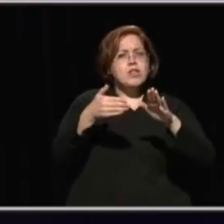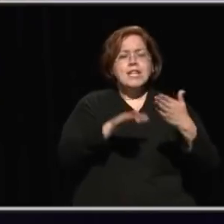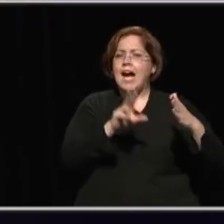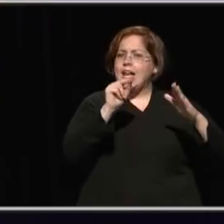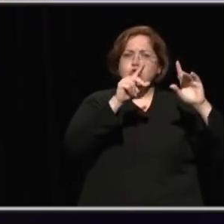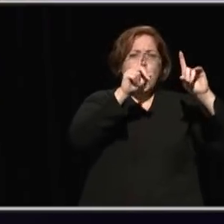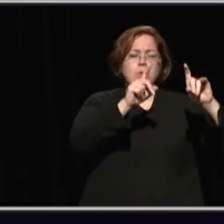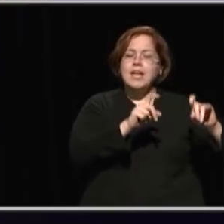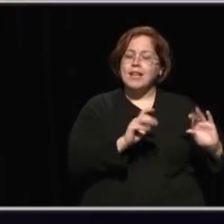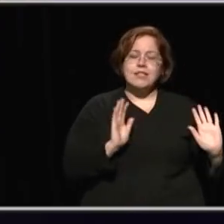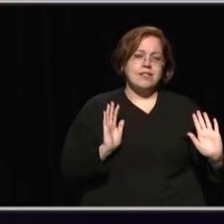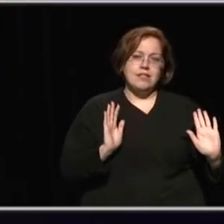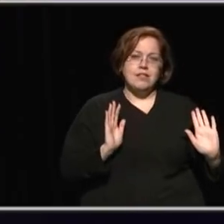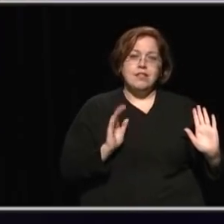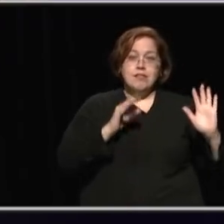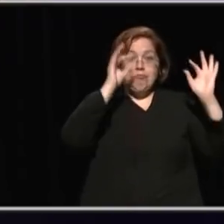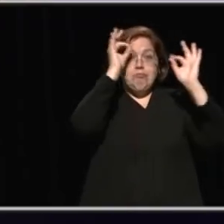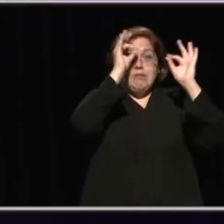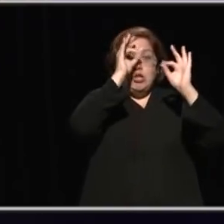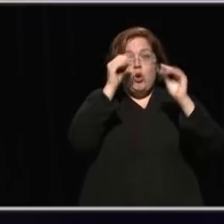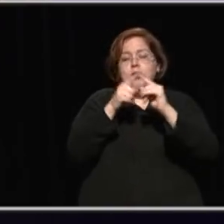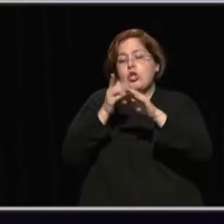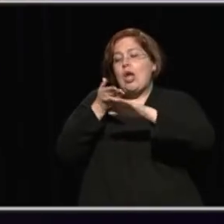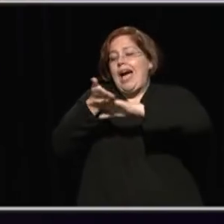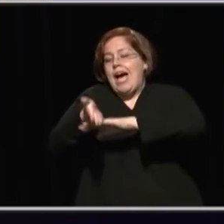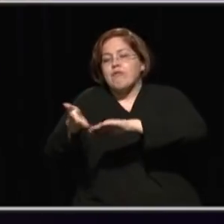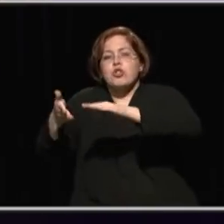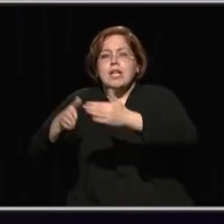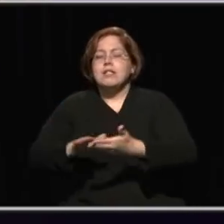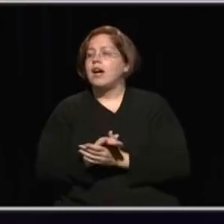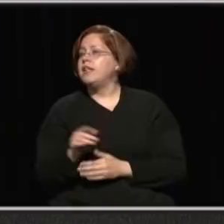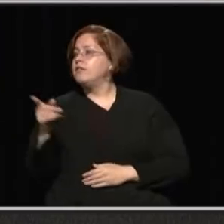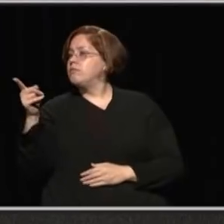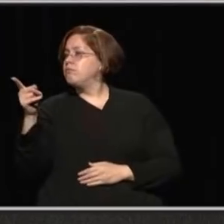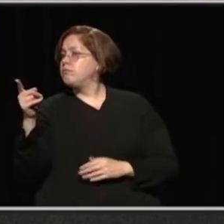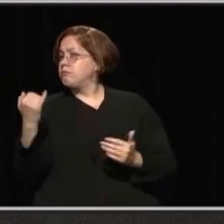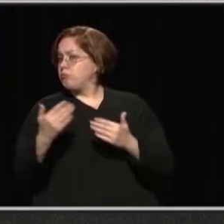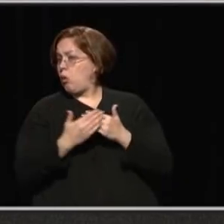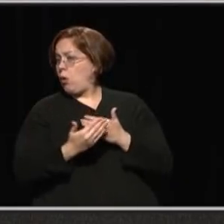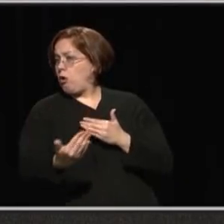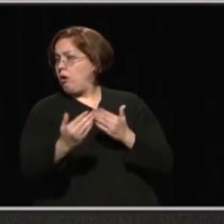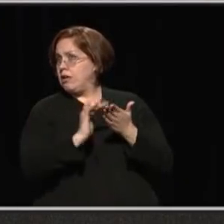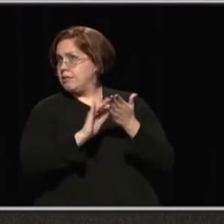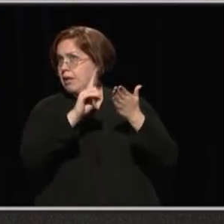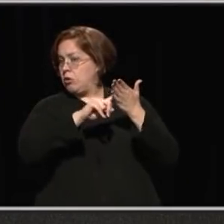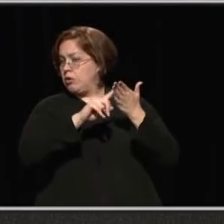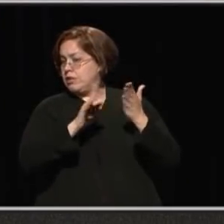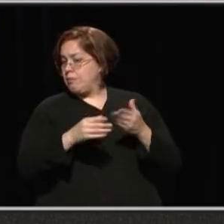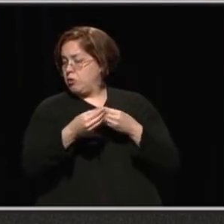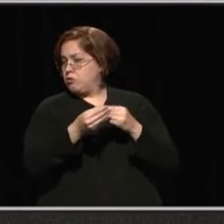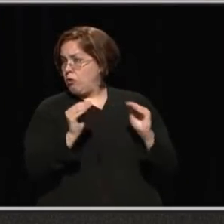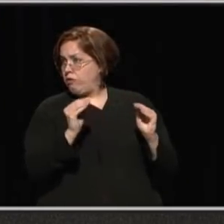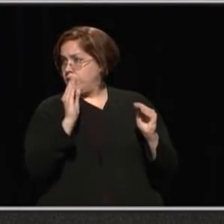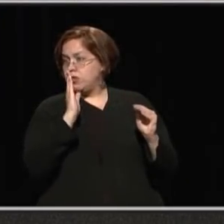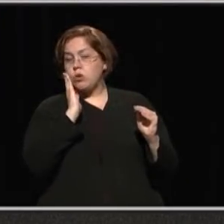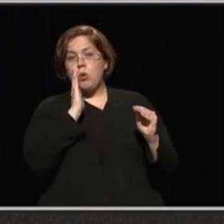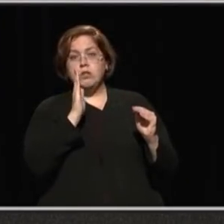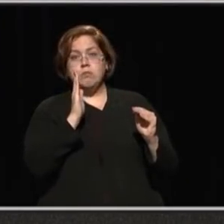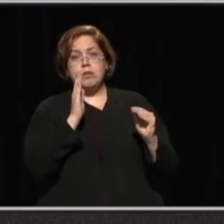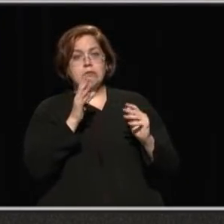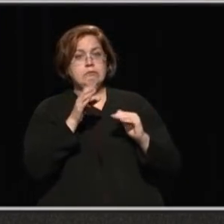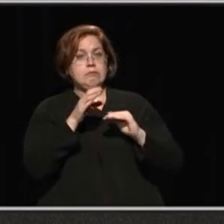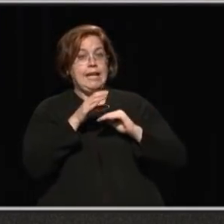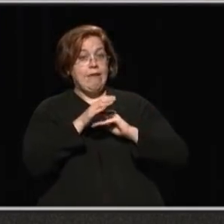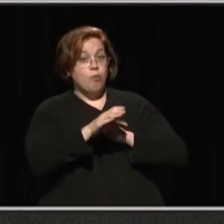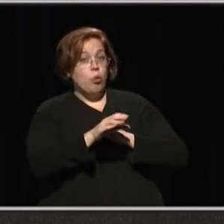or otherwise, to determine that until after death. So going forward, is the medical examiner's office going to be enforcing